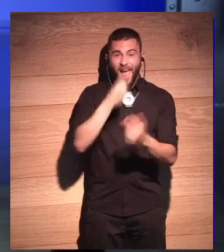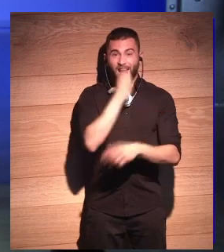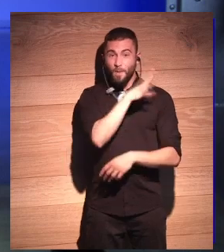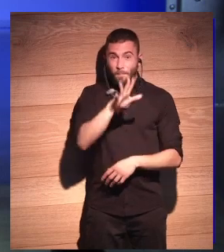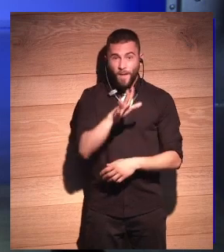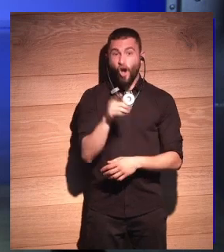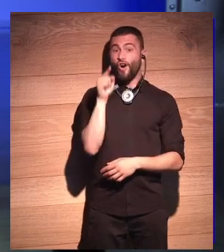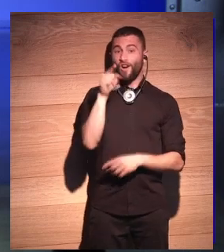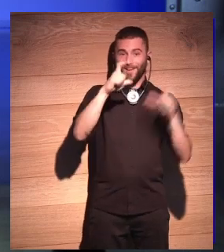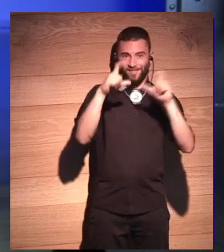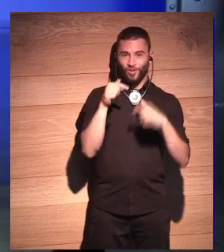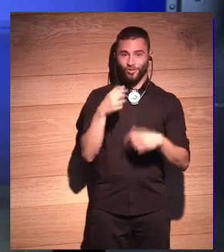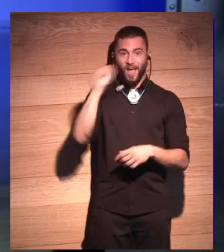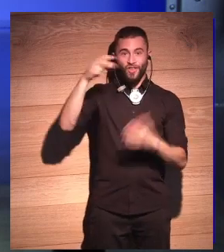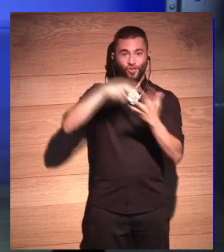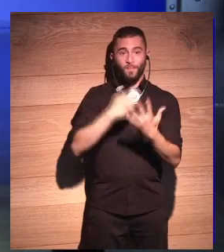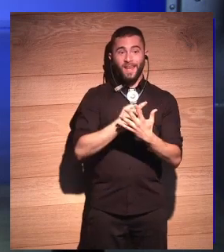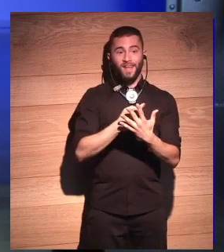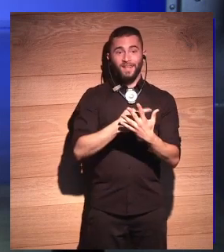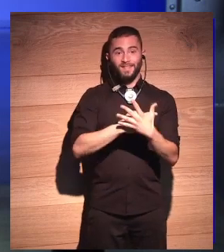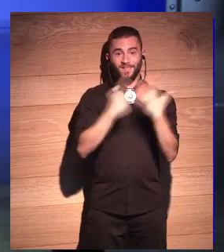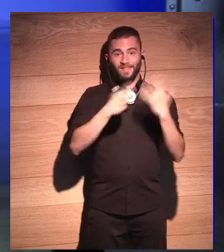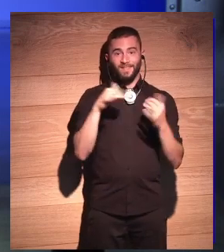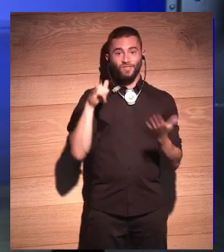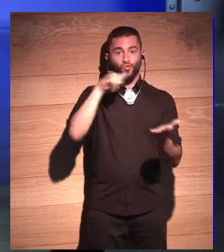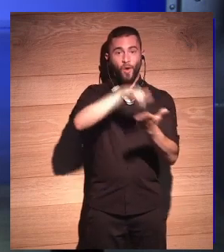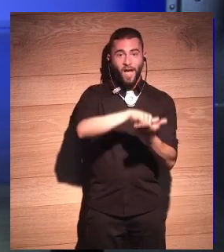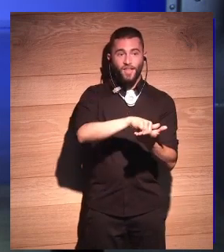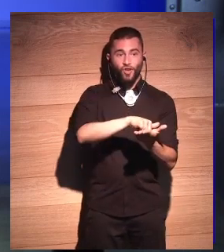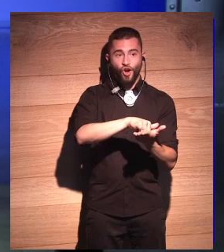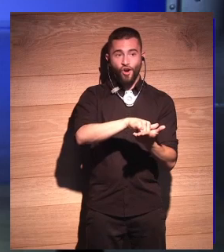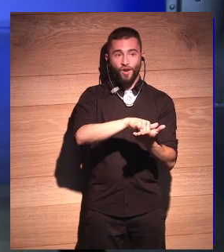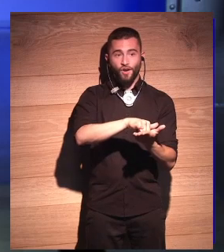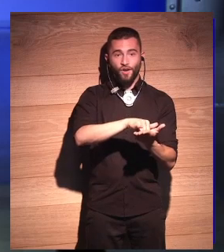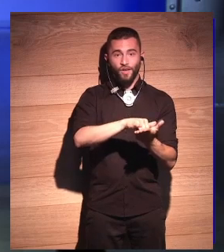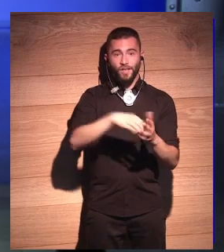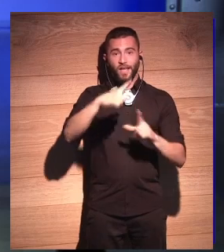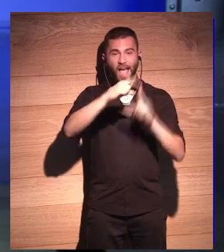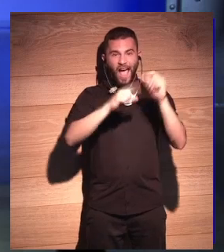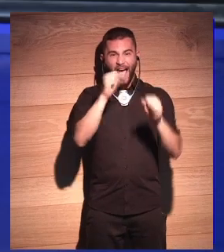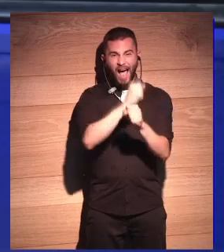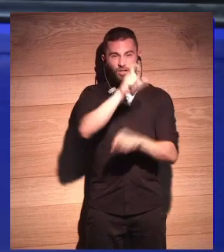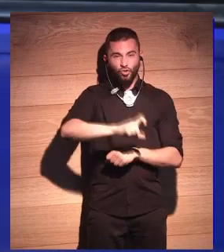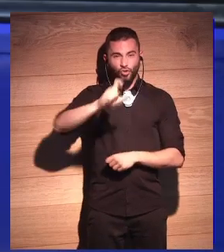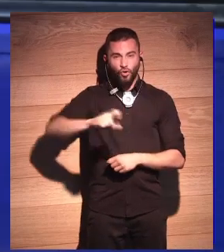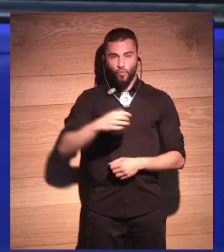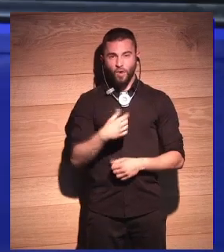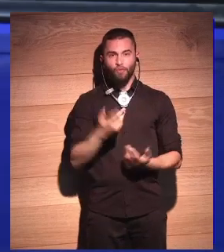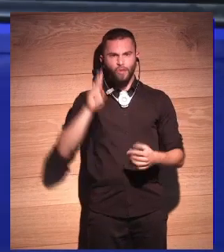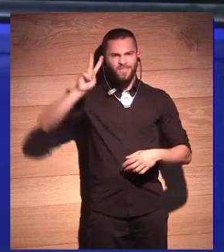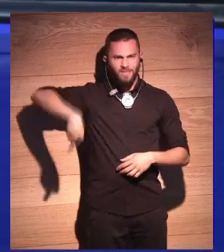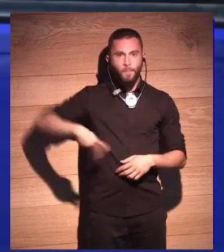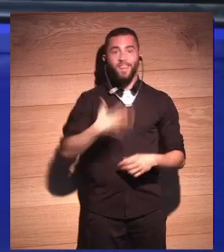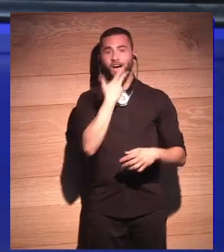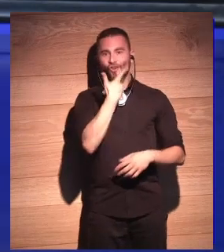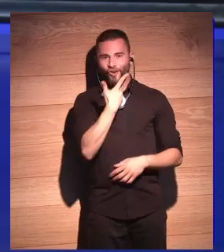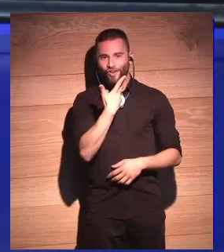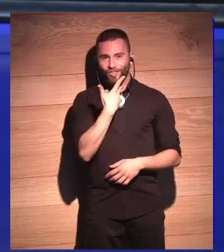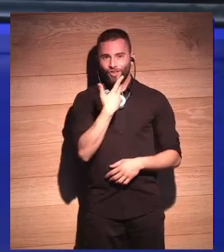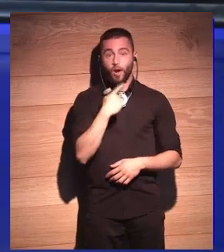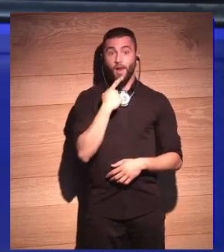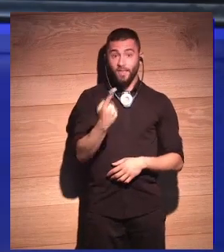in New York and met actual real-life astronauts who told him that what he'd made was